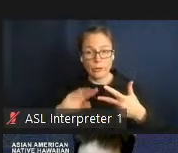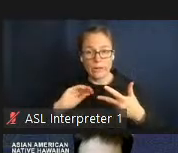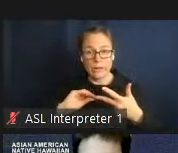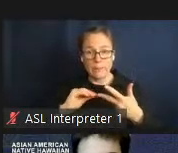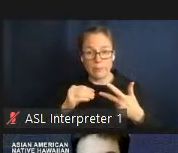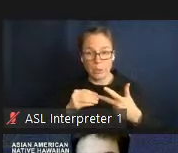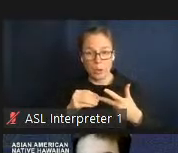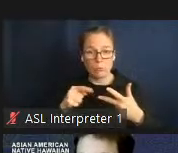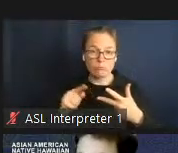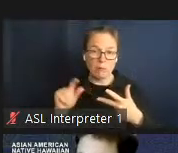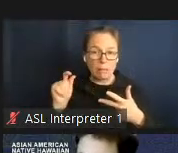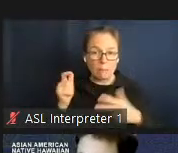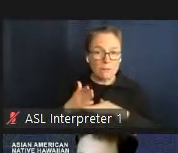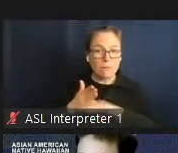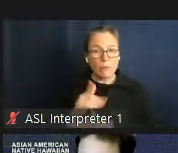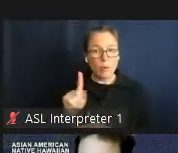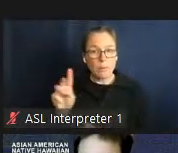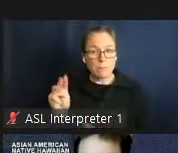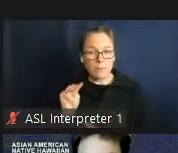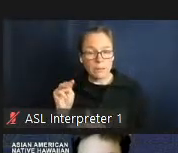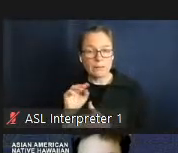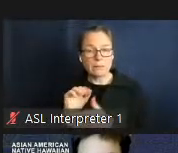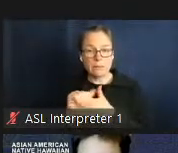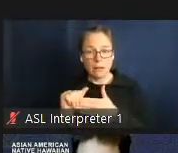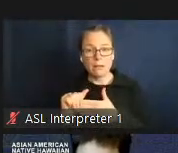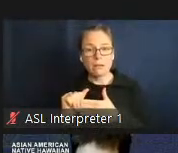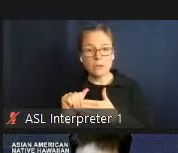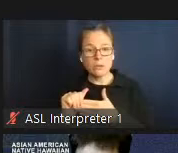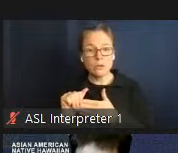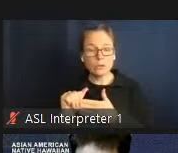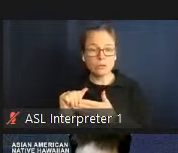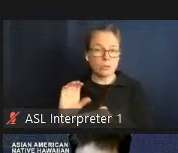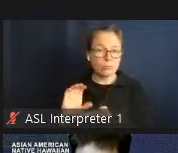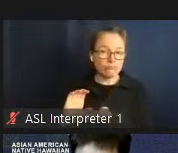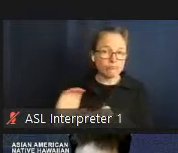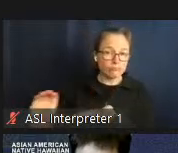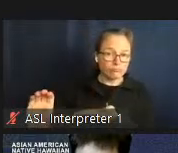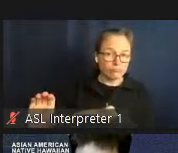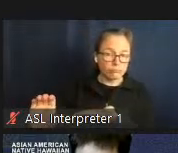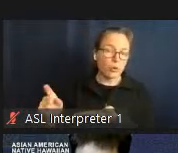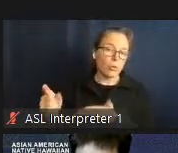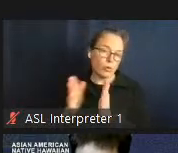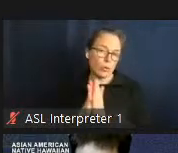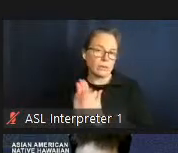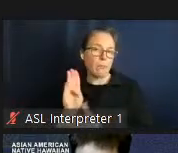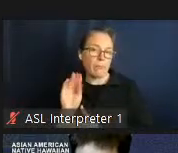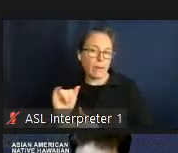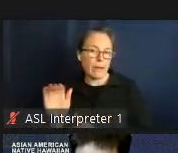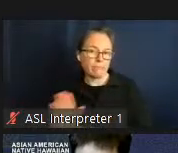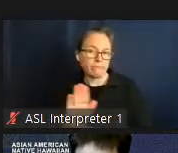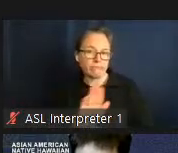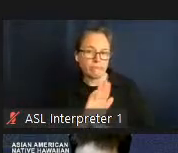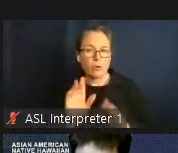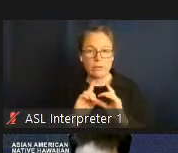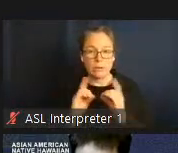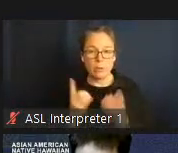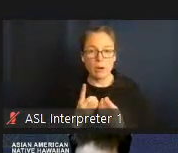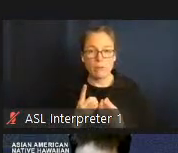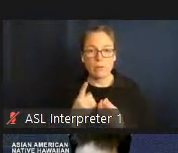that slightly over $1 million is allocated or was requested by departments